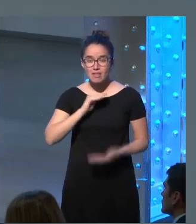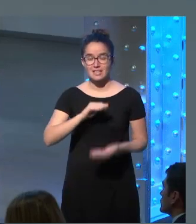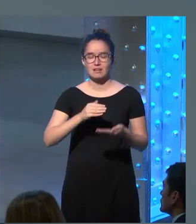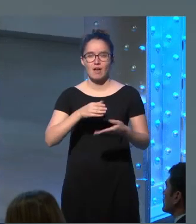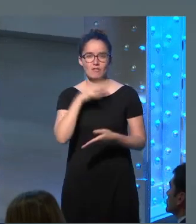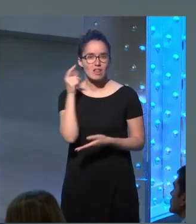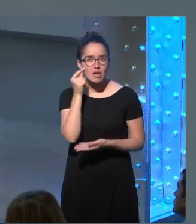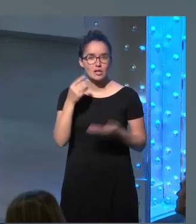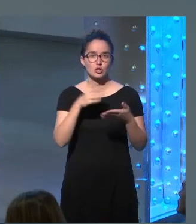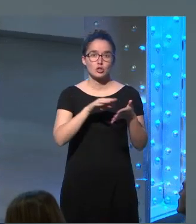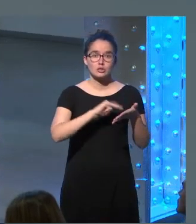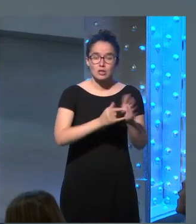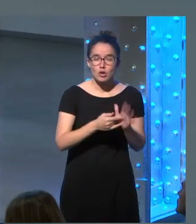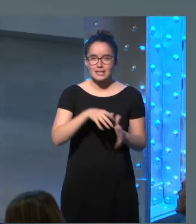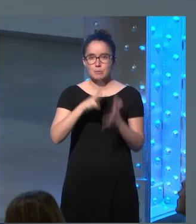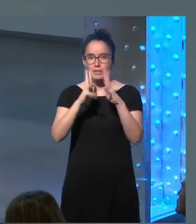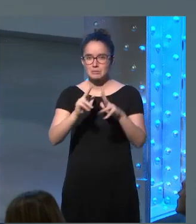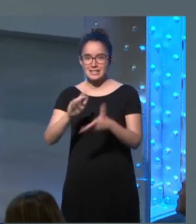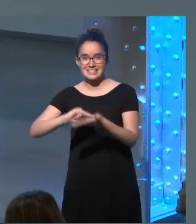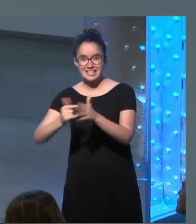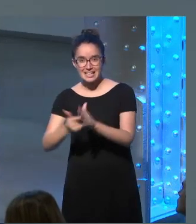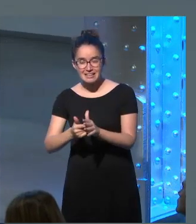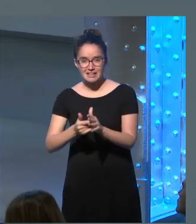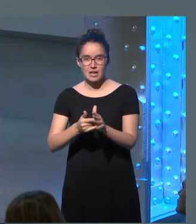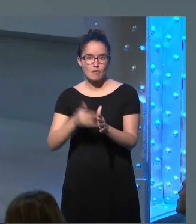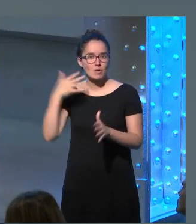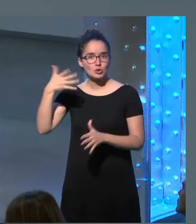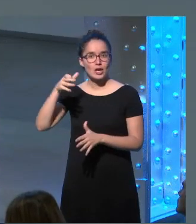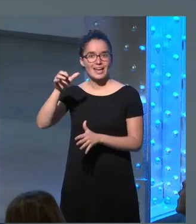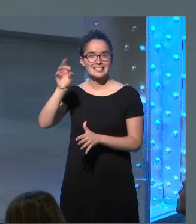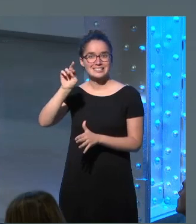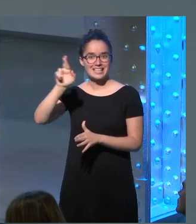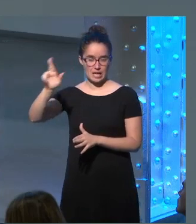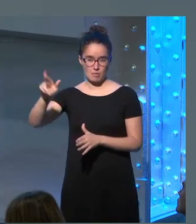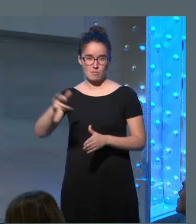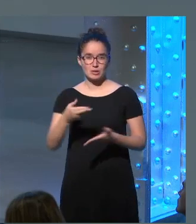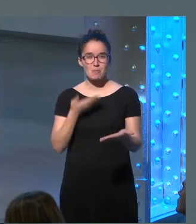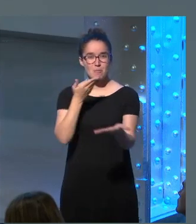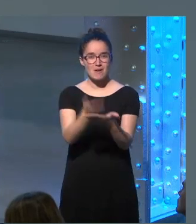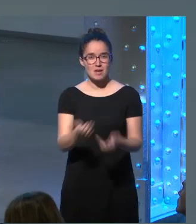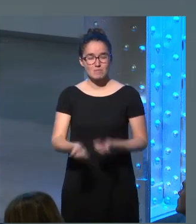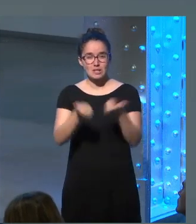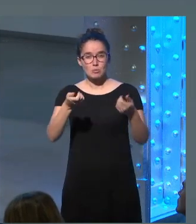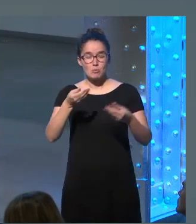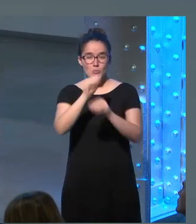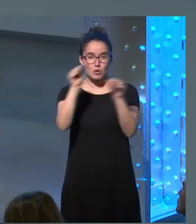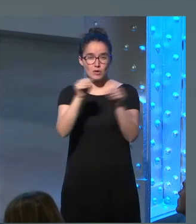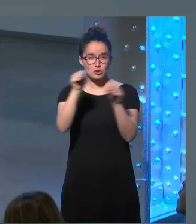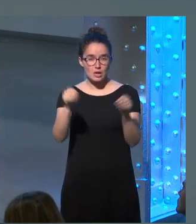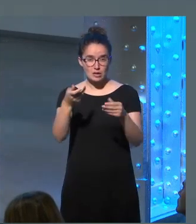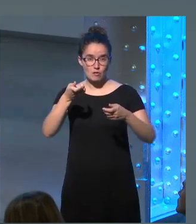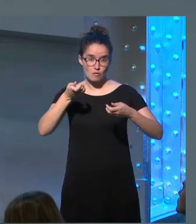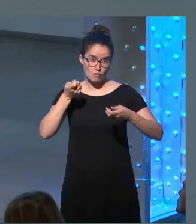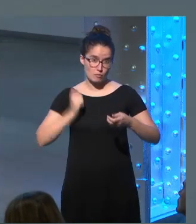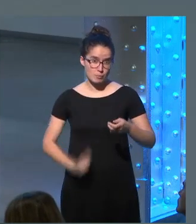in technological abilities, in mathematics, engineering, the STEM. We should demand more